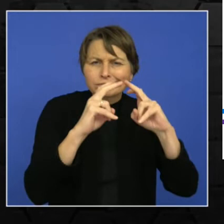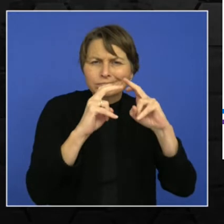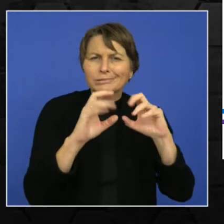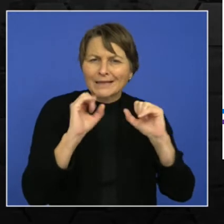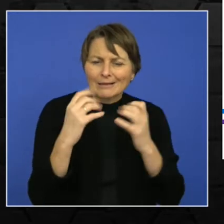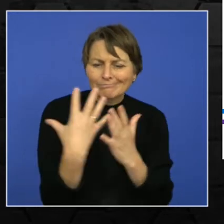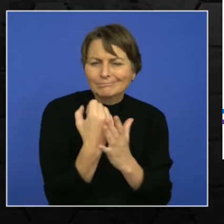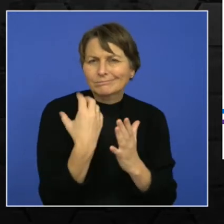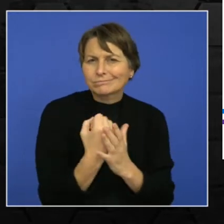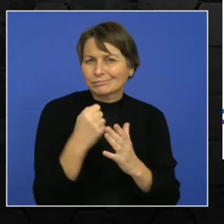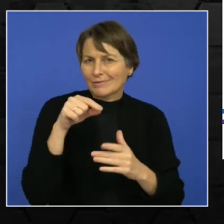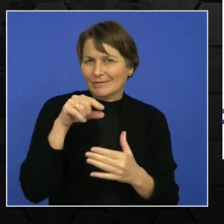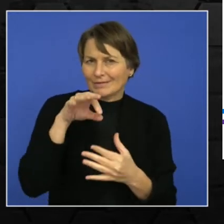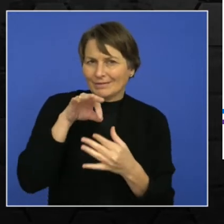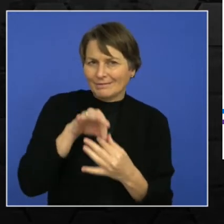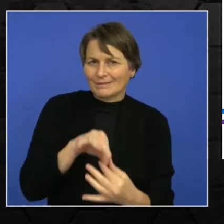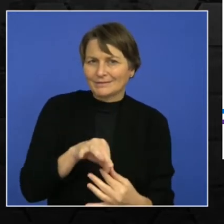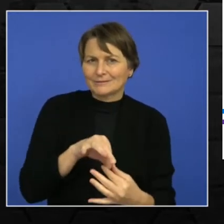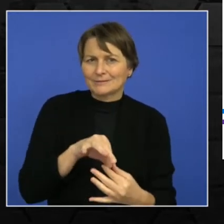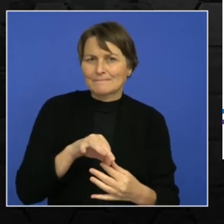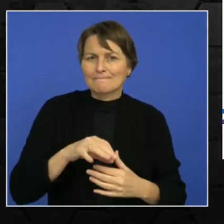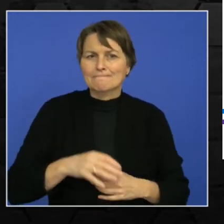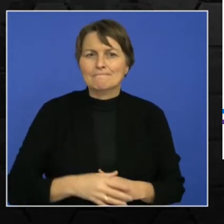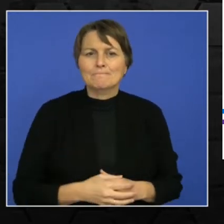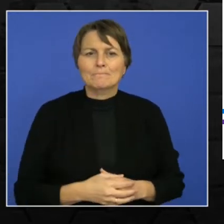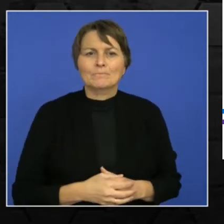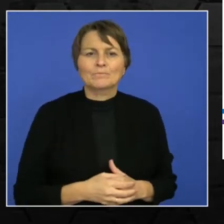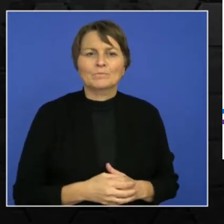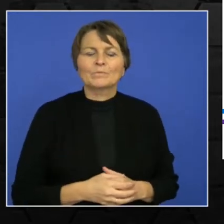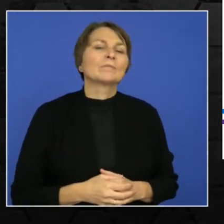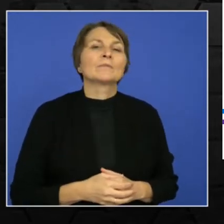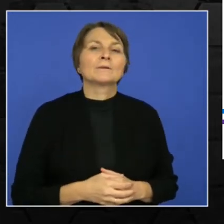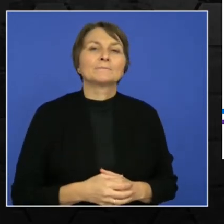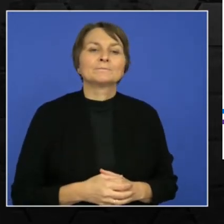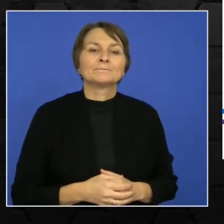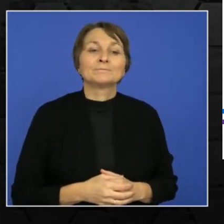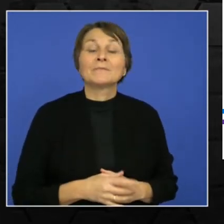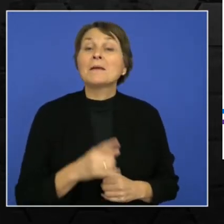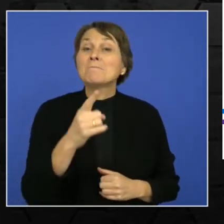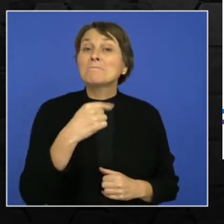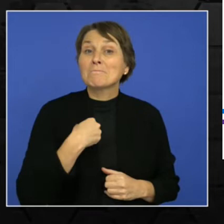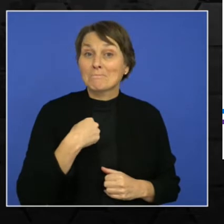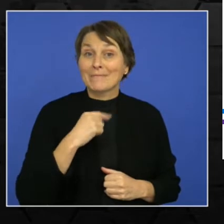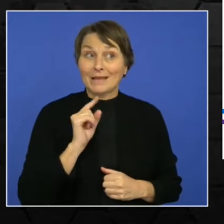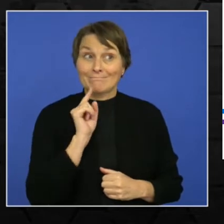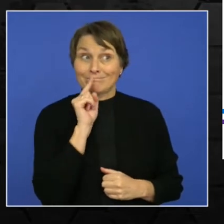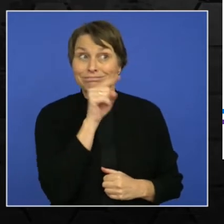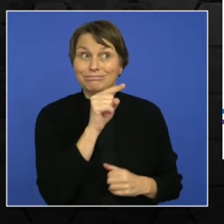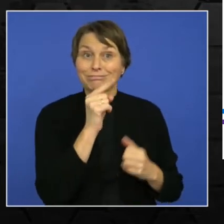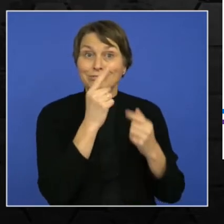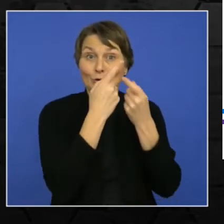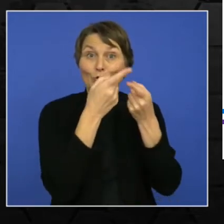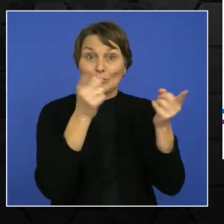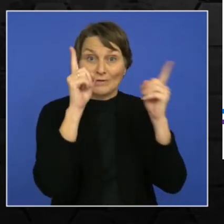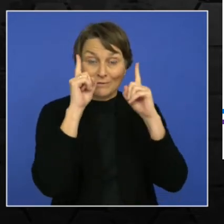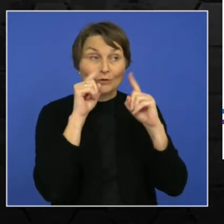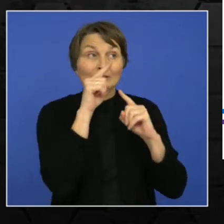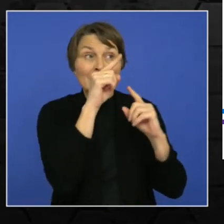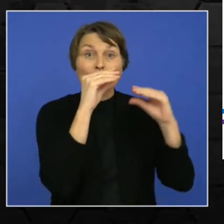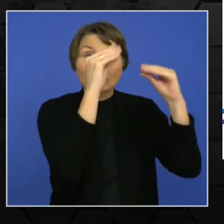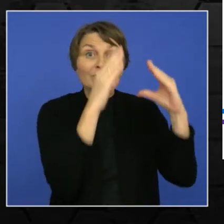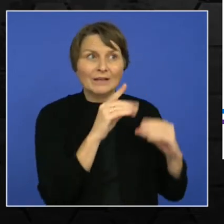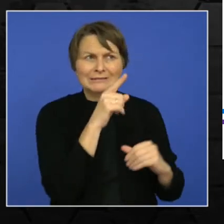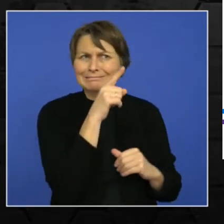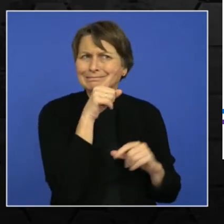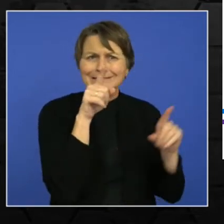almost most of the professors that I've met in the university are doing research in NLP as well as